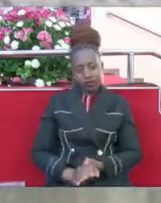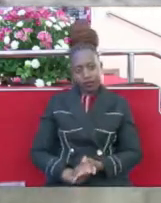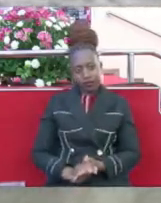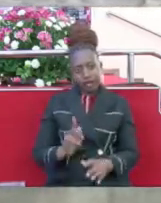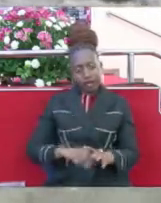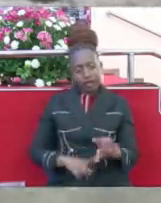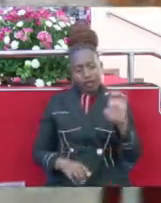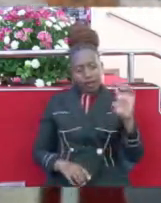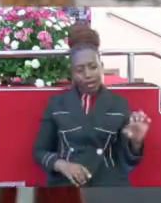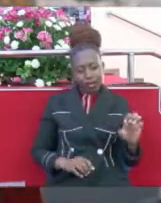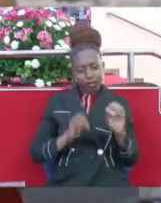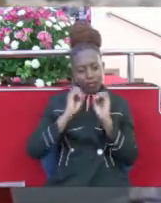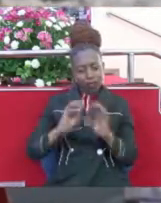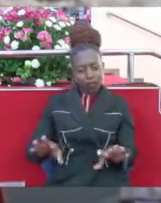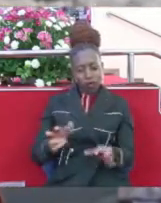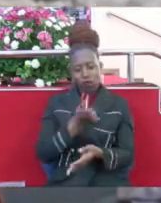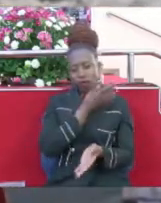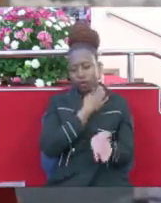mantle upon Elisha,